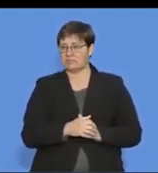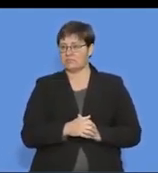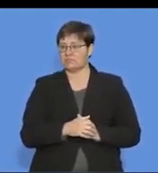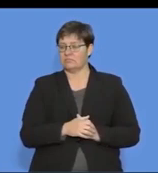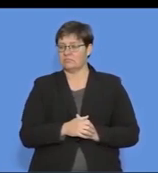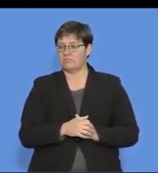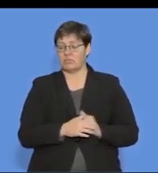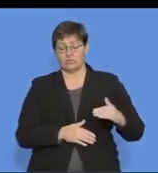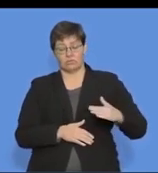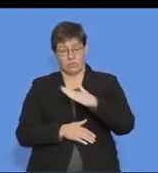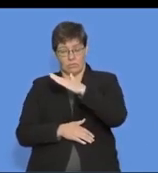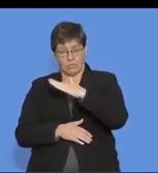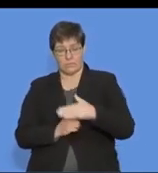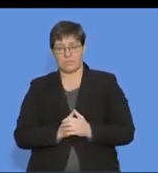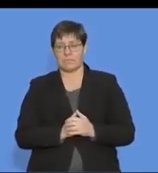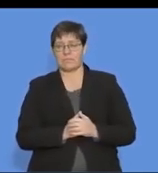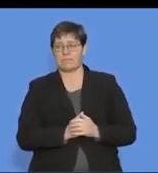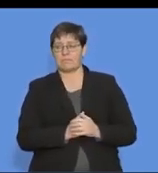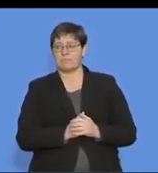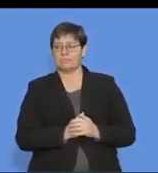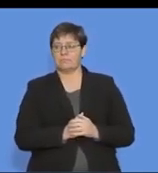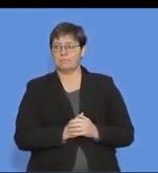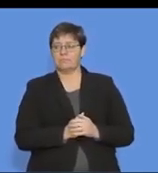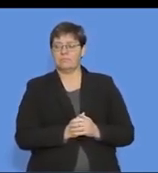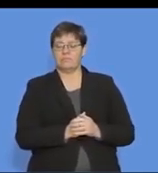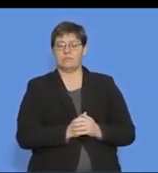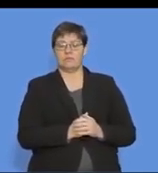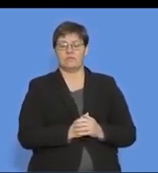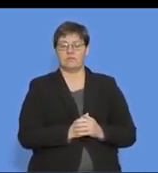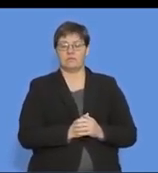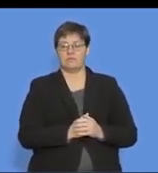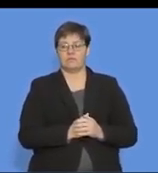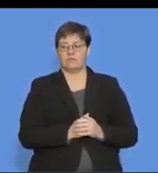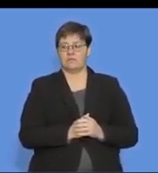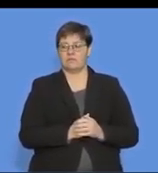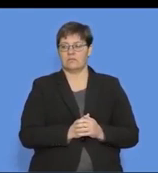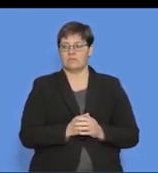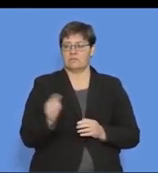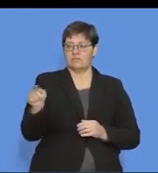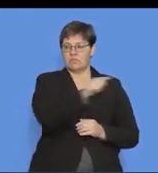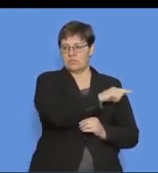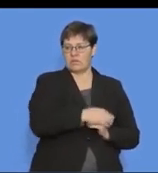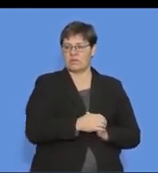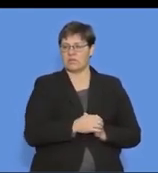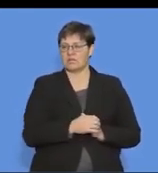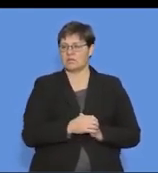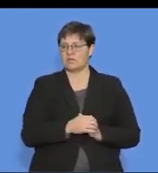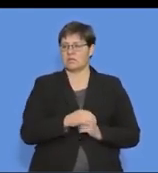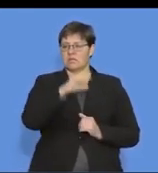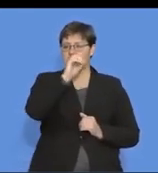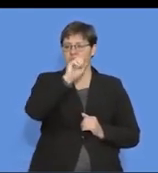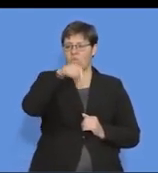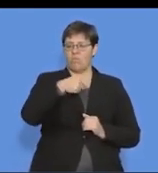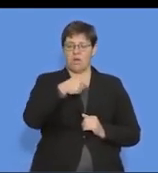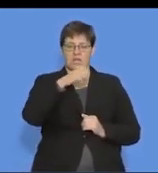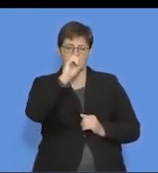So the gradient or the slope in this case is going to be equals to, we'll take the change in y. In this case,